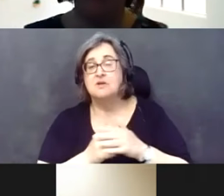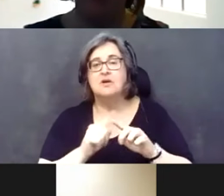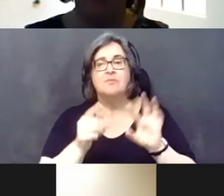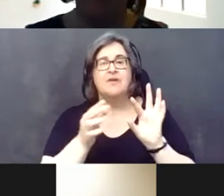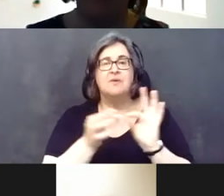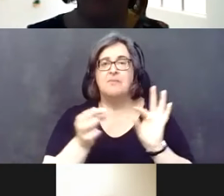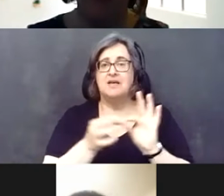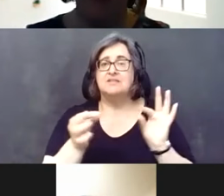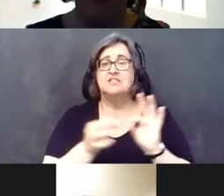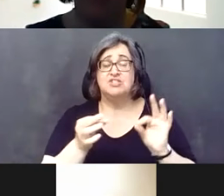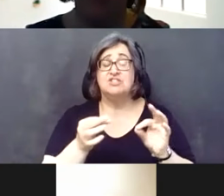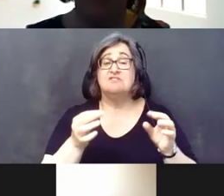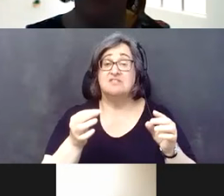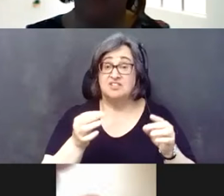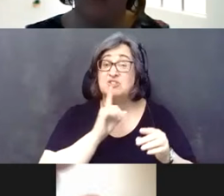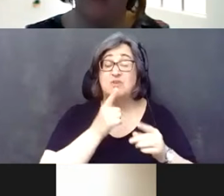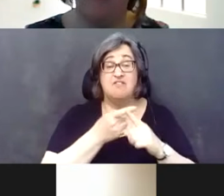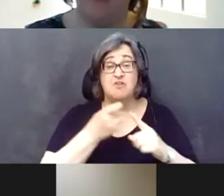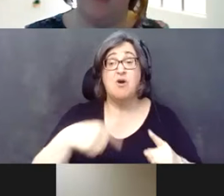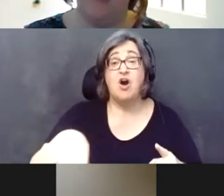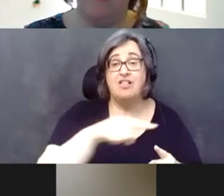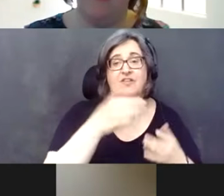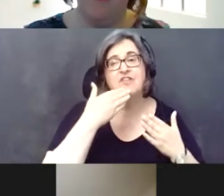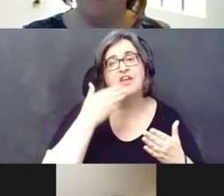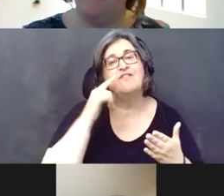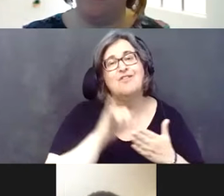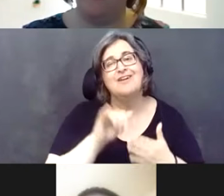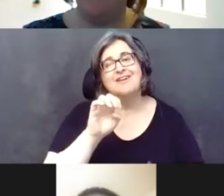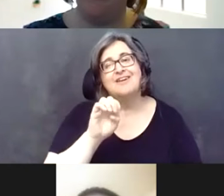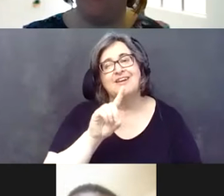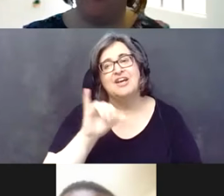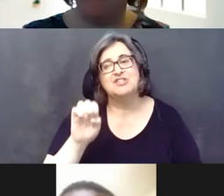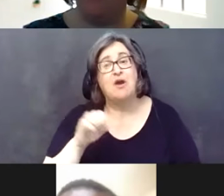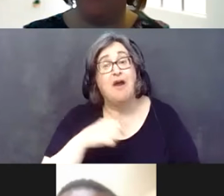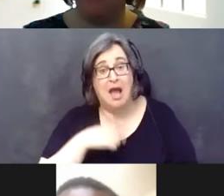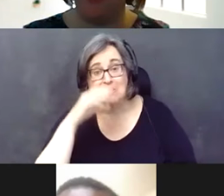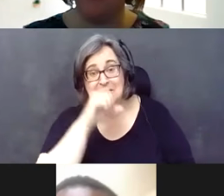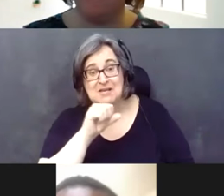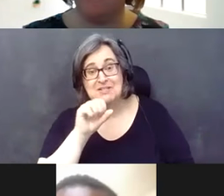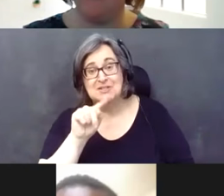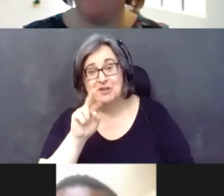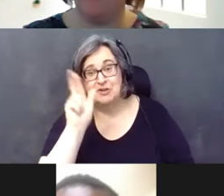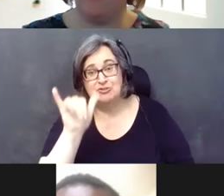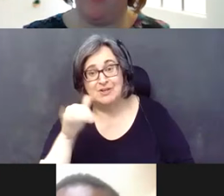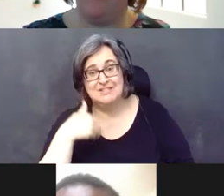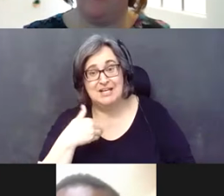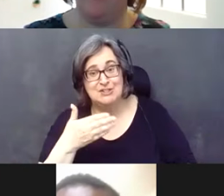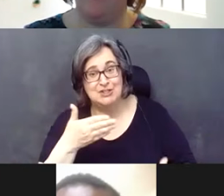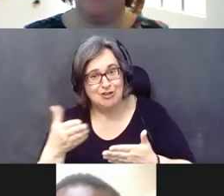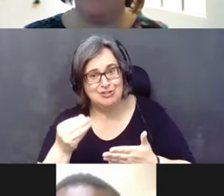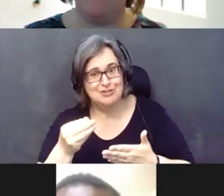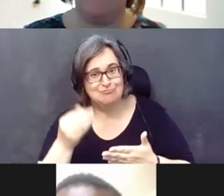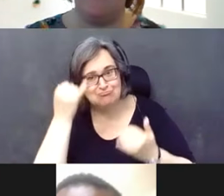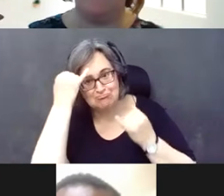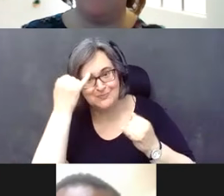really coming from all of you. So thank you for that, Eddie. And I bet you Tracy also has some suggestions and tips for how the